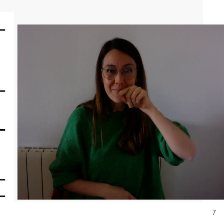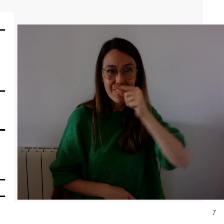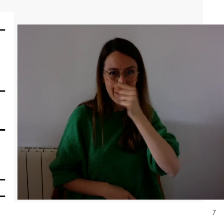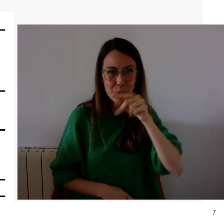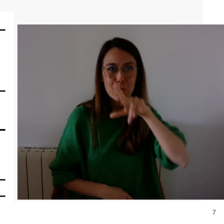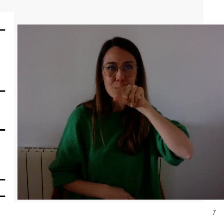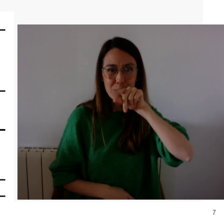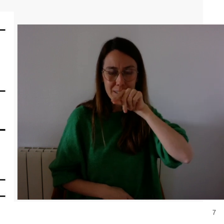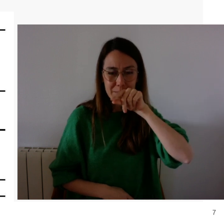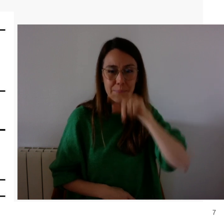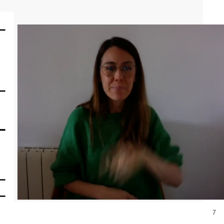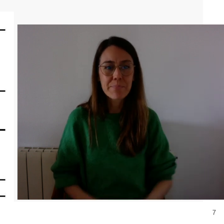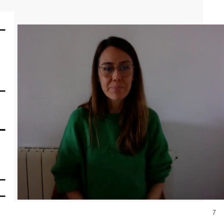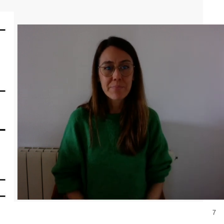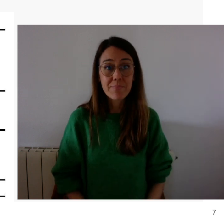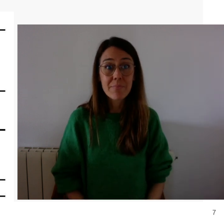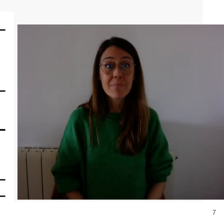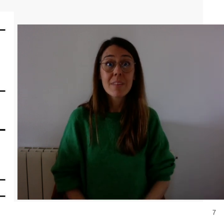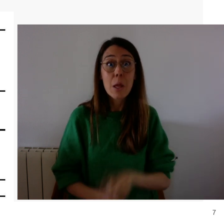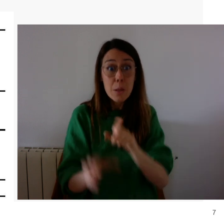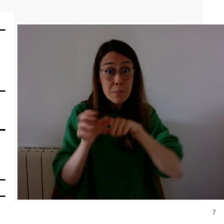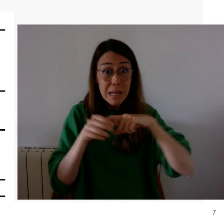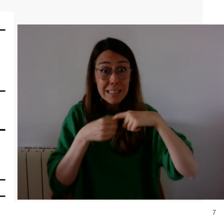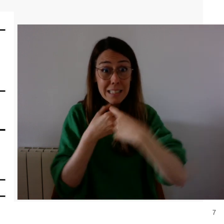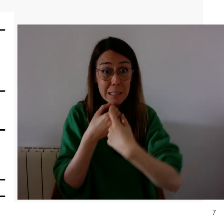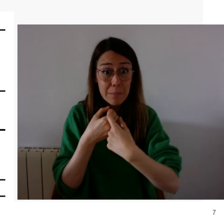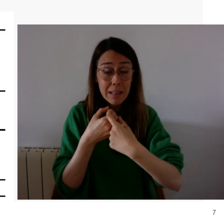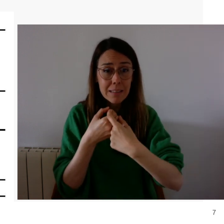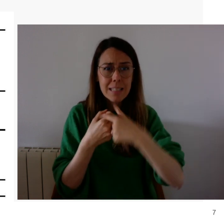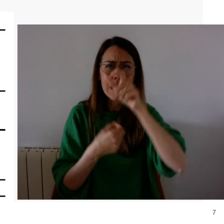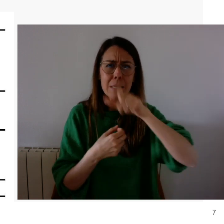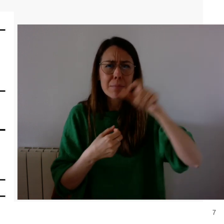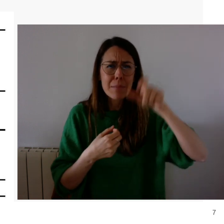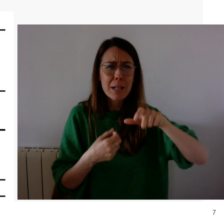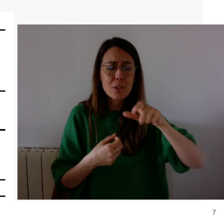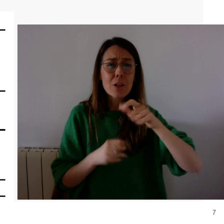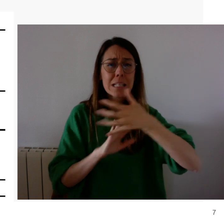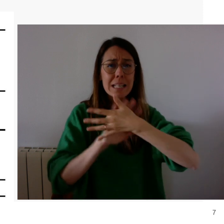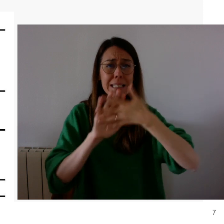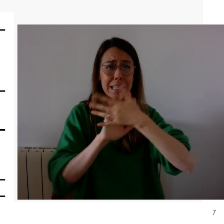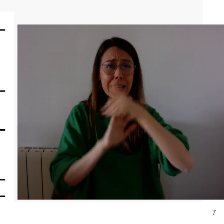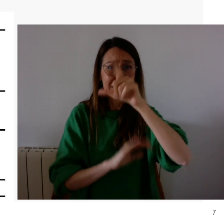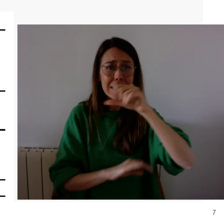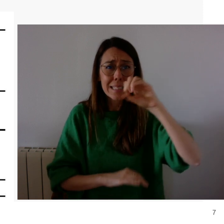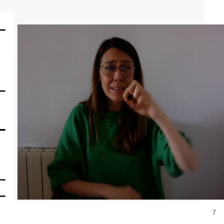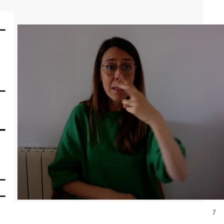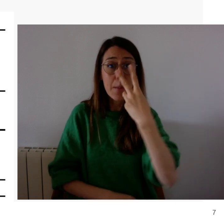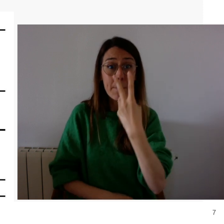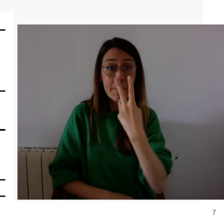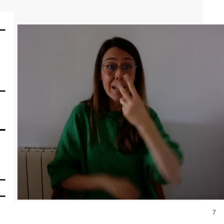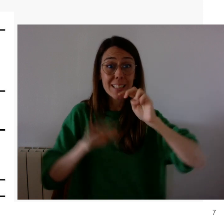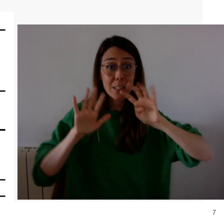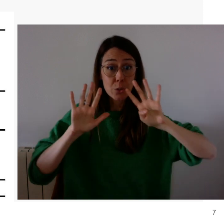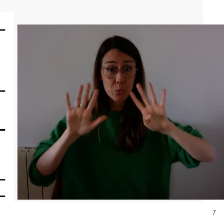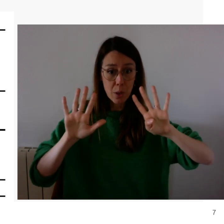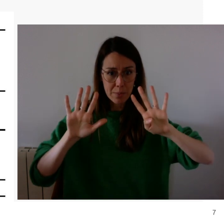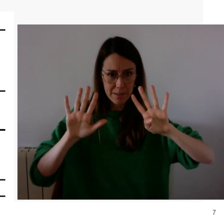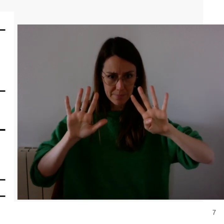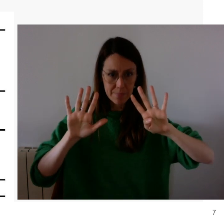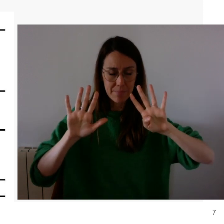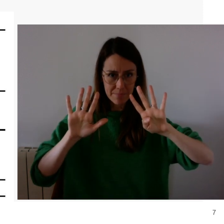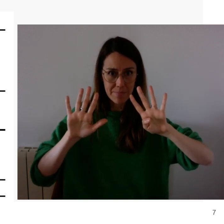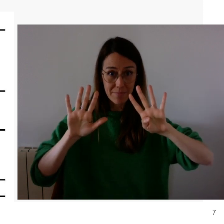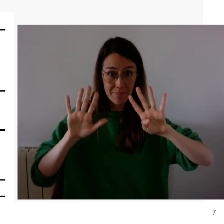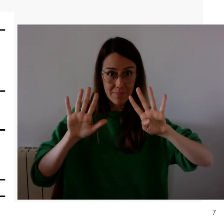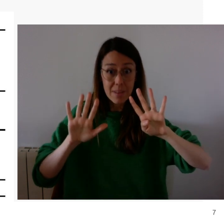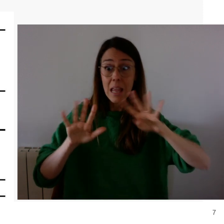data from a total of 29 Catalan Sign Language signers. As you can see from the table, they